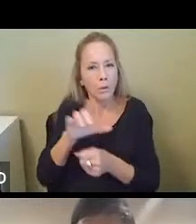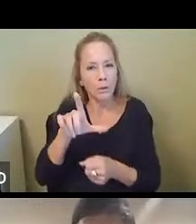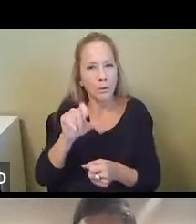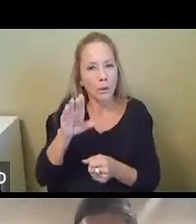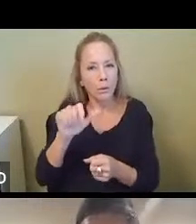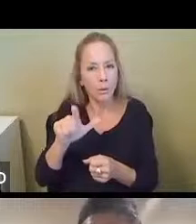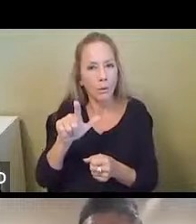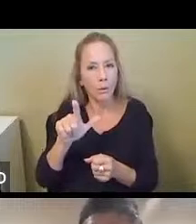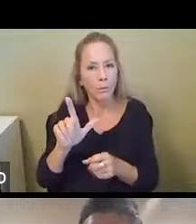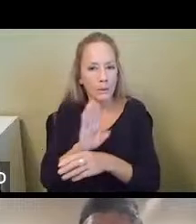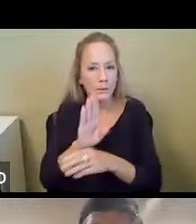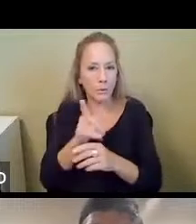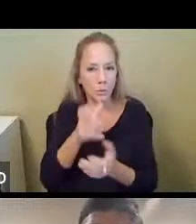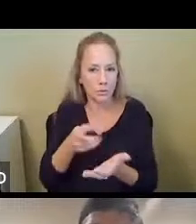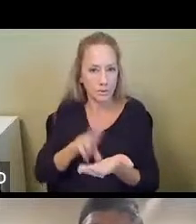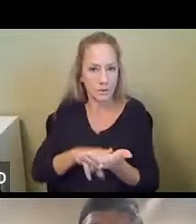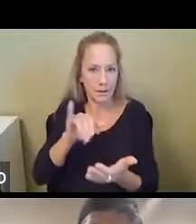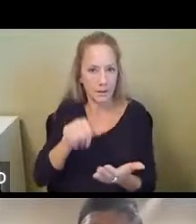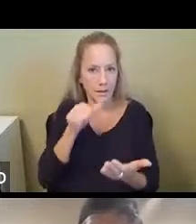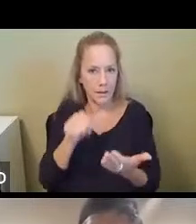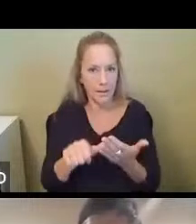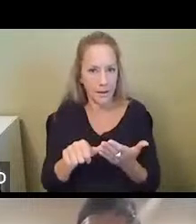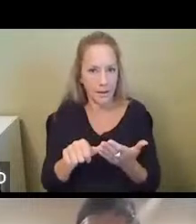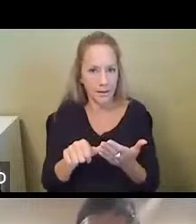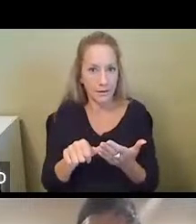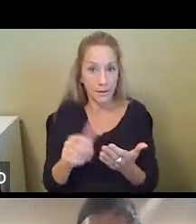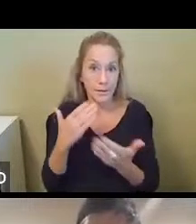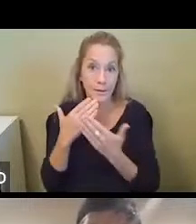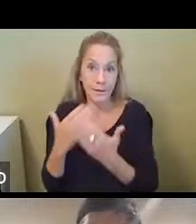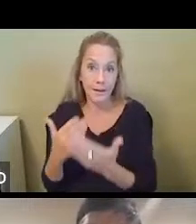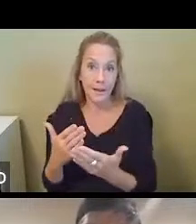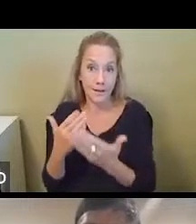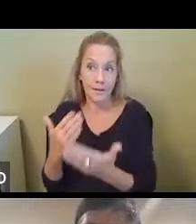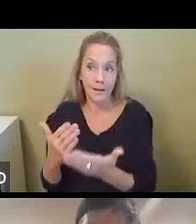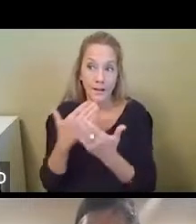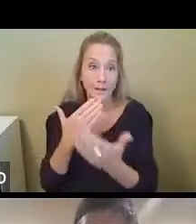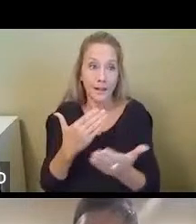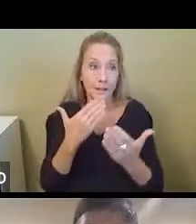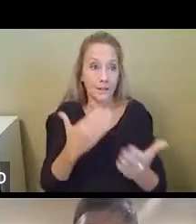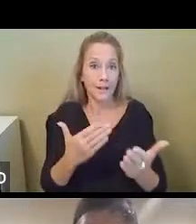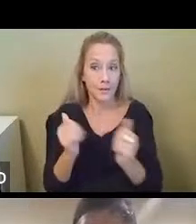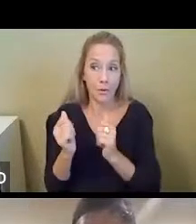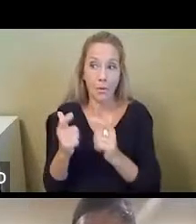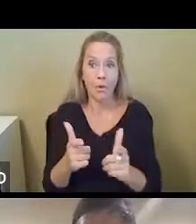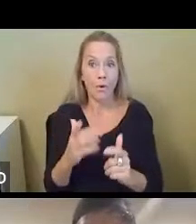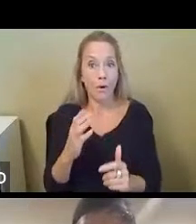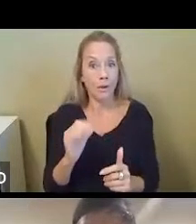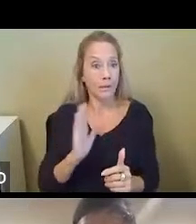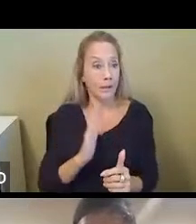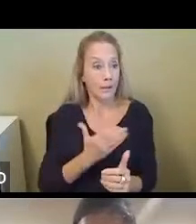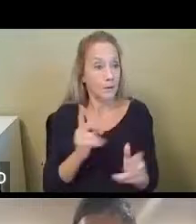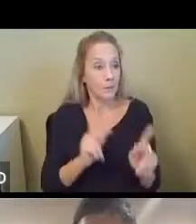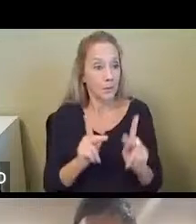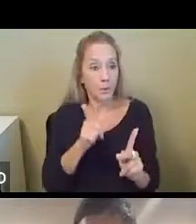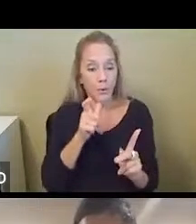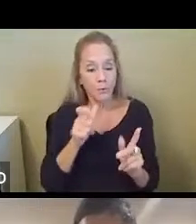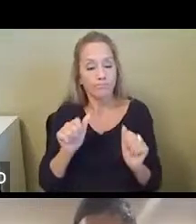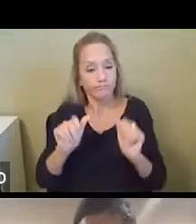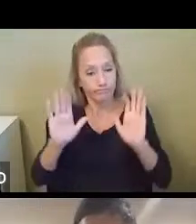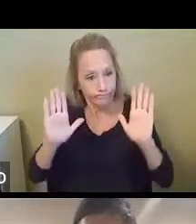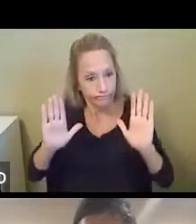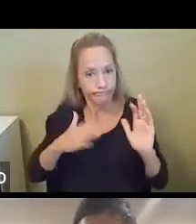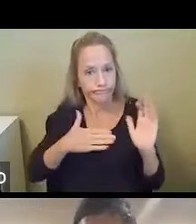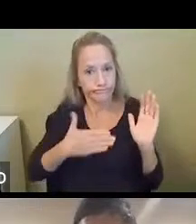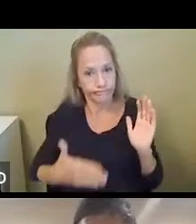had signed that letter. So, and thank you to all our fellow citizens who make those sacrifices and efforts.